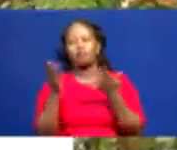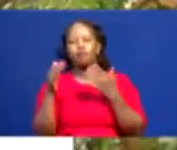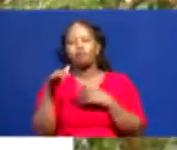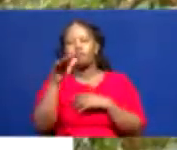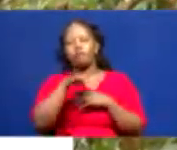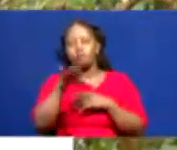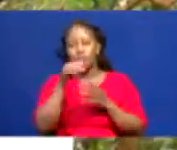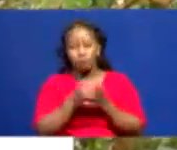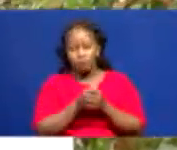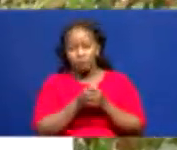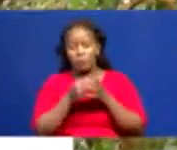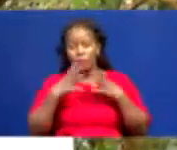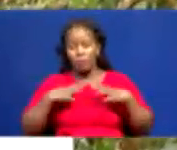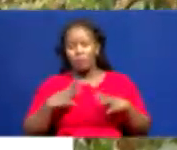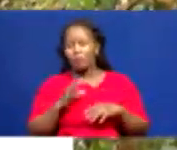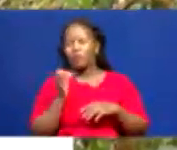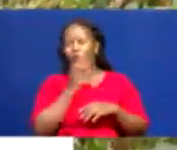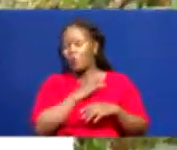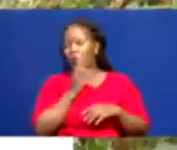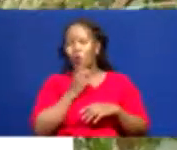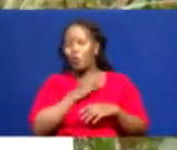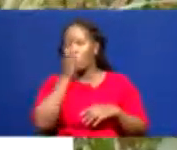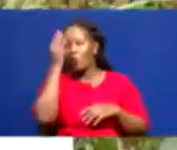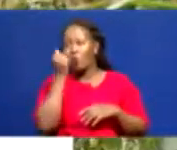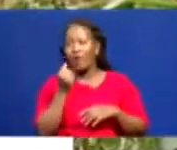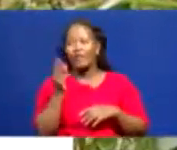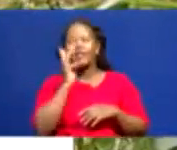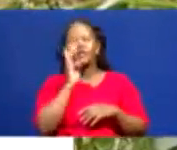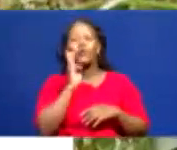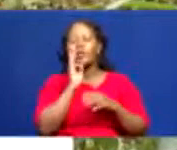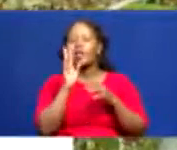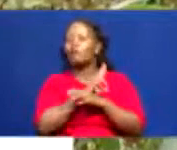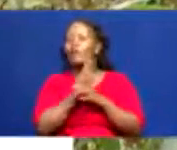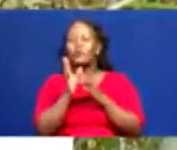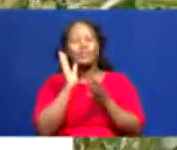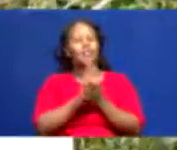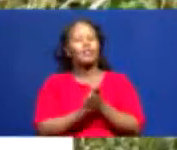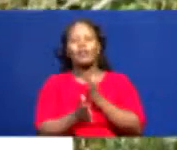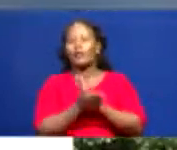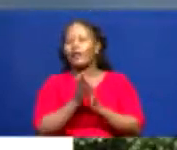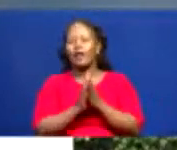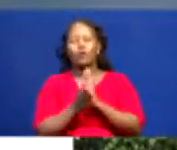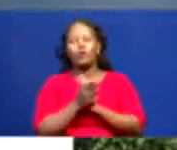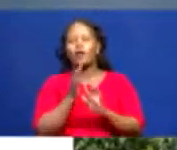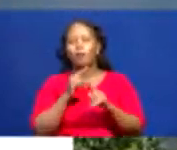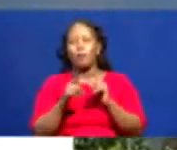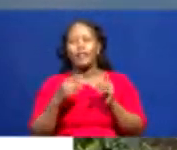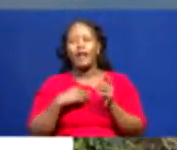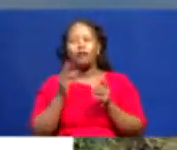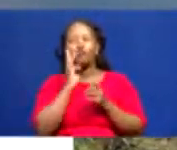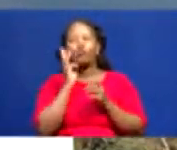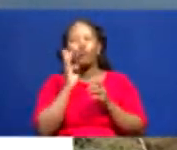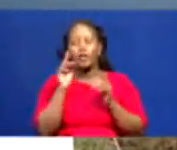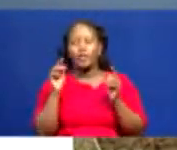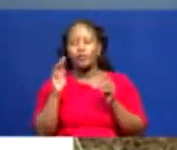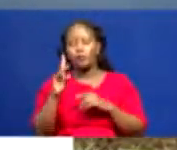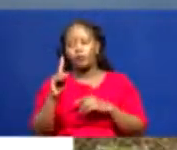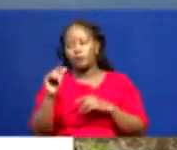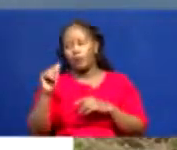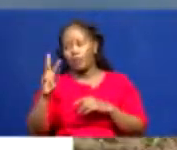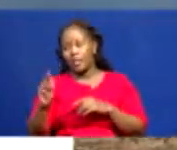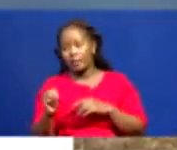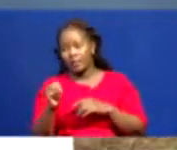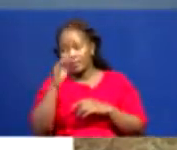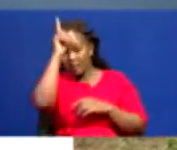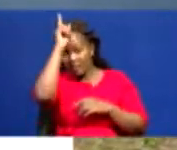The residents decried lack of water for domestic use despite having a water dam. They say villagers have